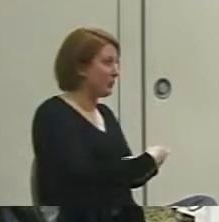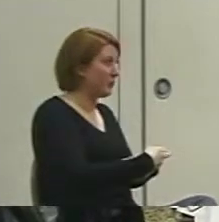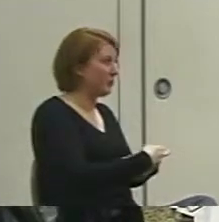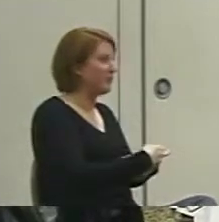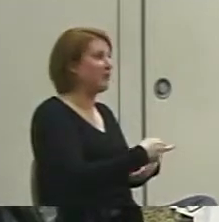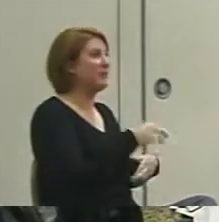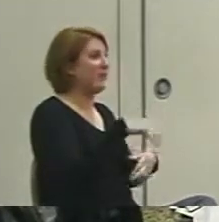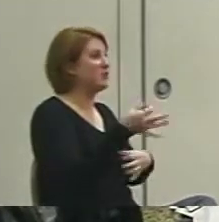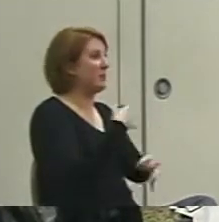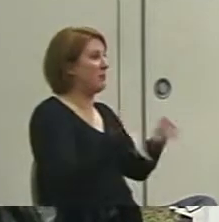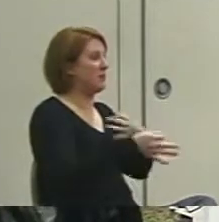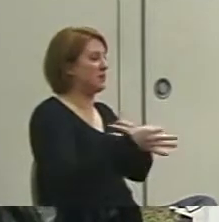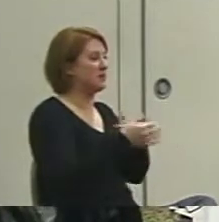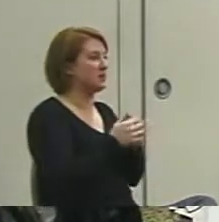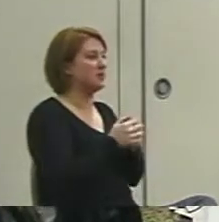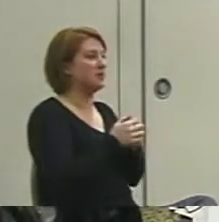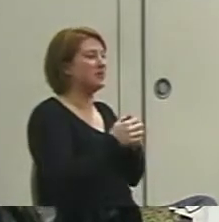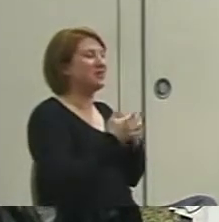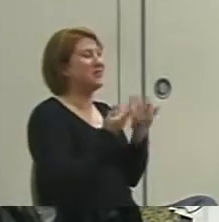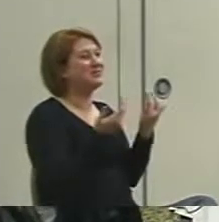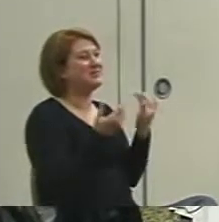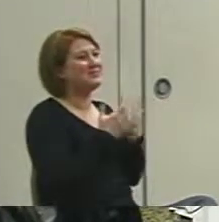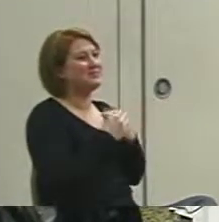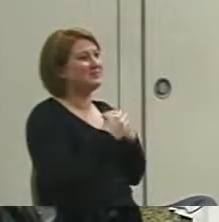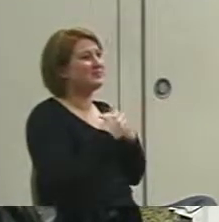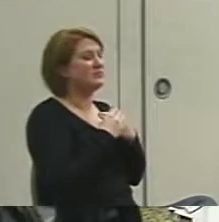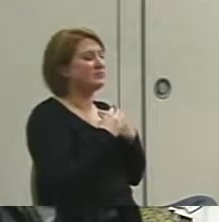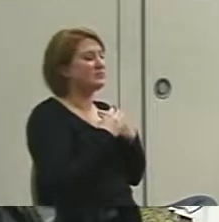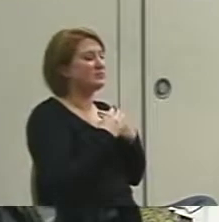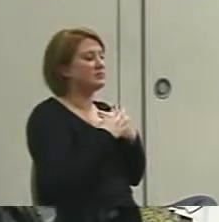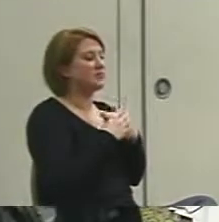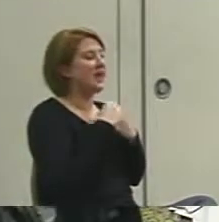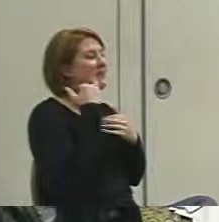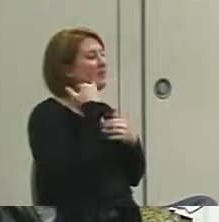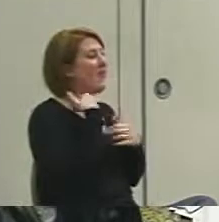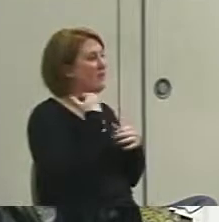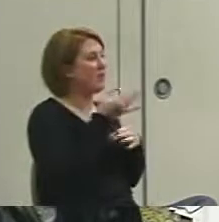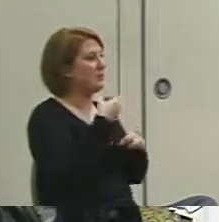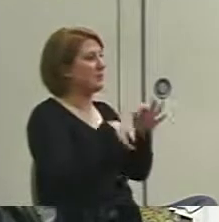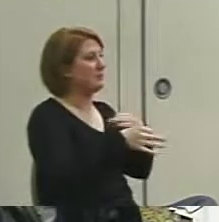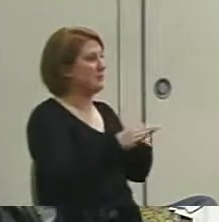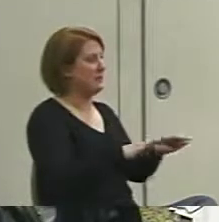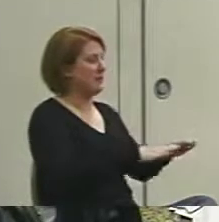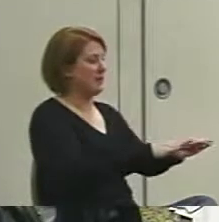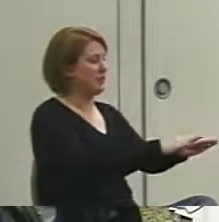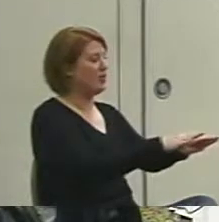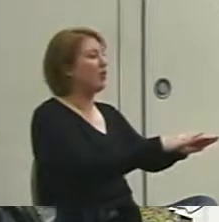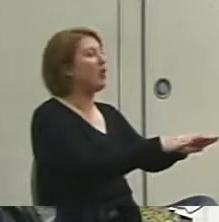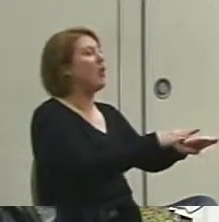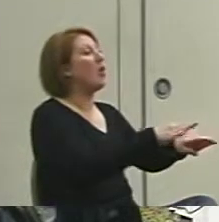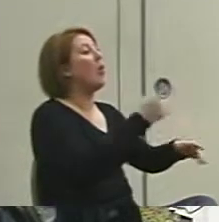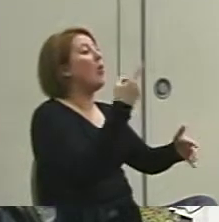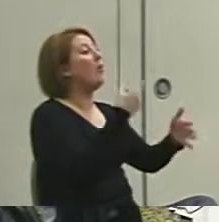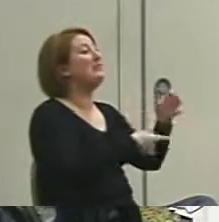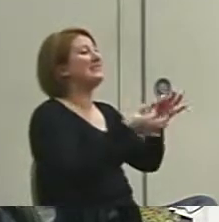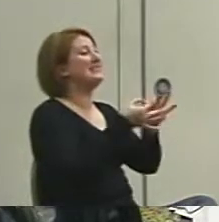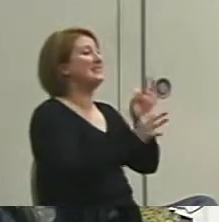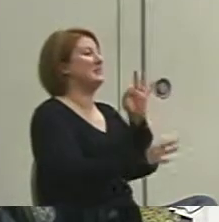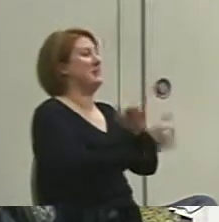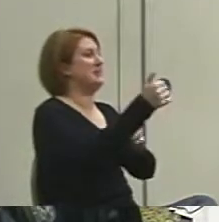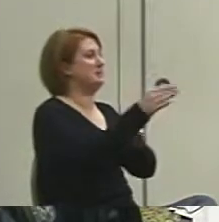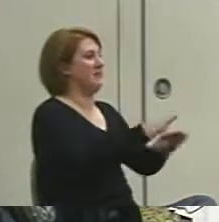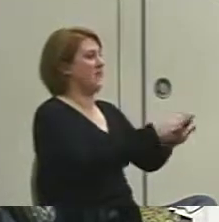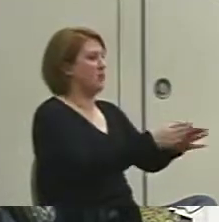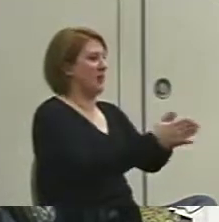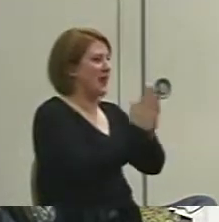a replacement. So I would go for, whenever you do a replacement behavior, what's the simplest behavior you could possibly